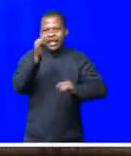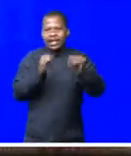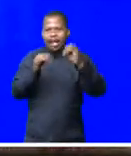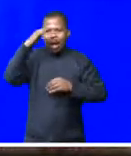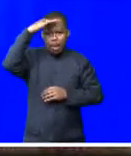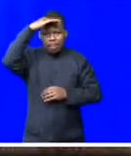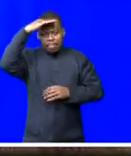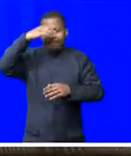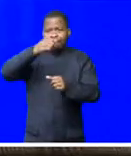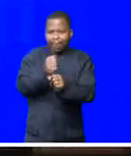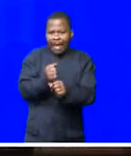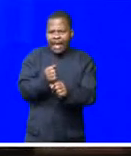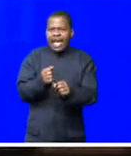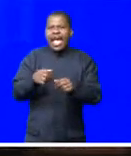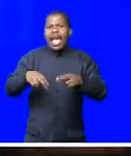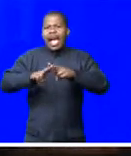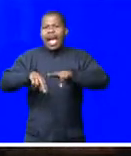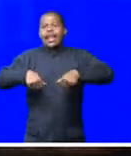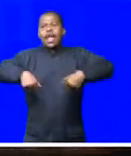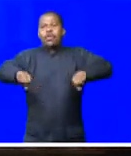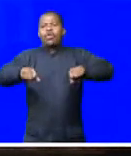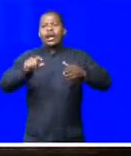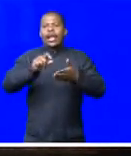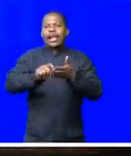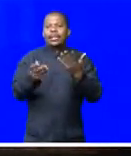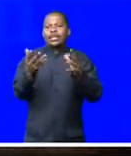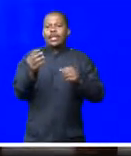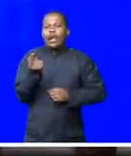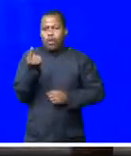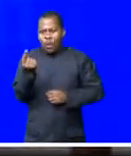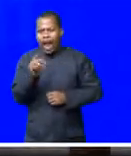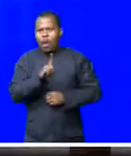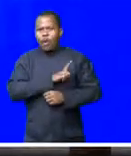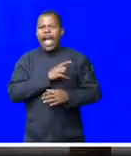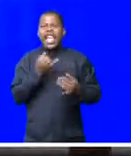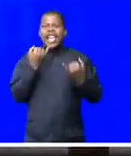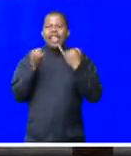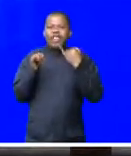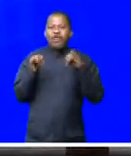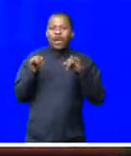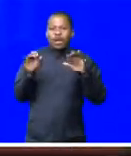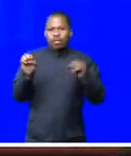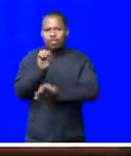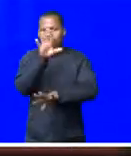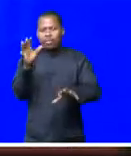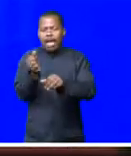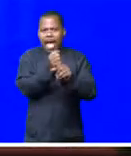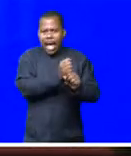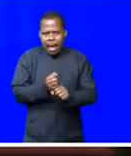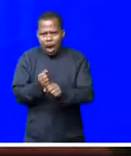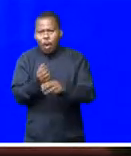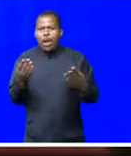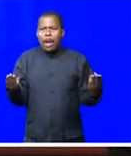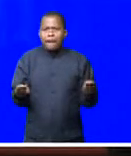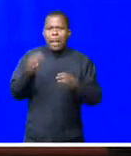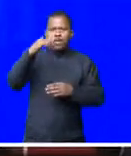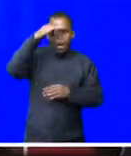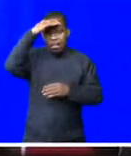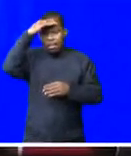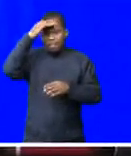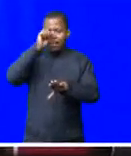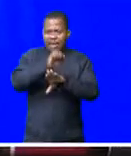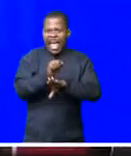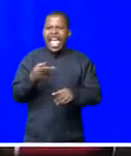Albinism Awareness Day enkundleni yaseshiselweni 1 kwanziswa lwati ngetindzaba letiphathelene nebantfu labanelibala nekucedza